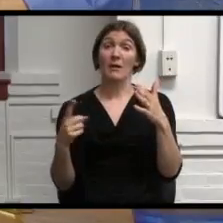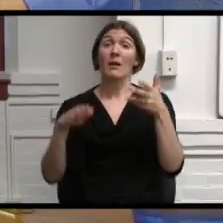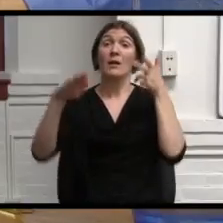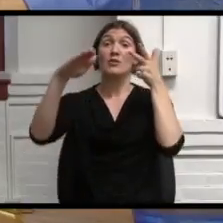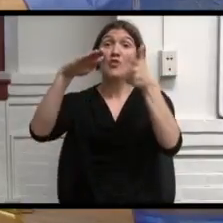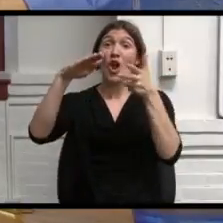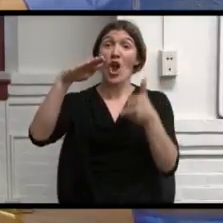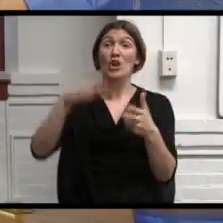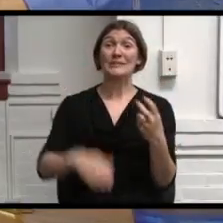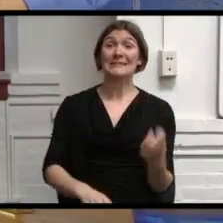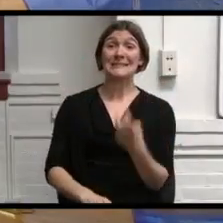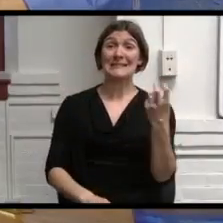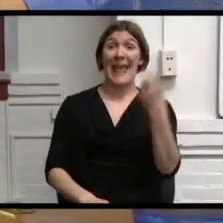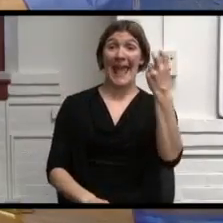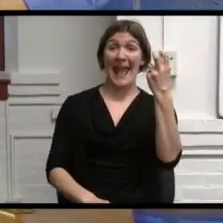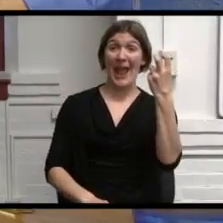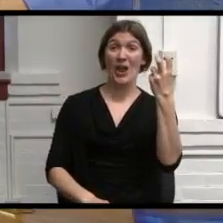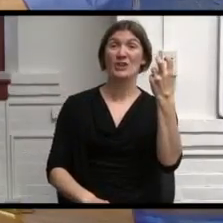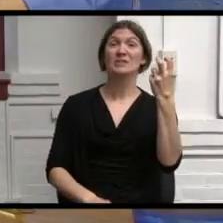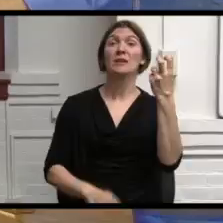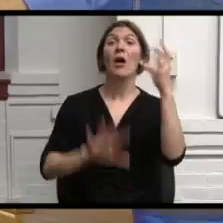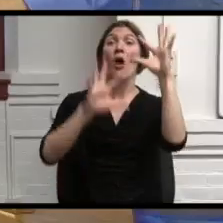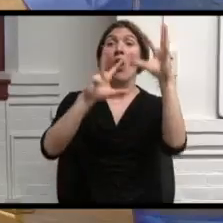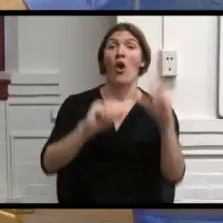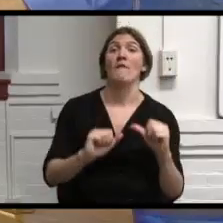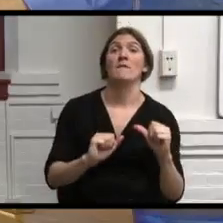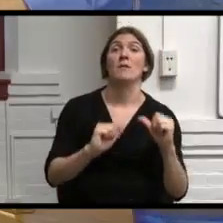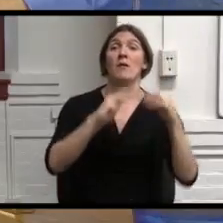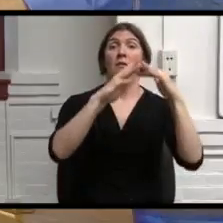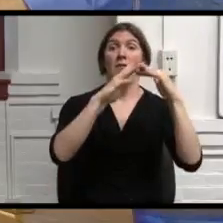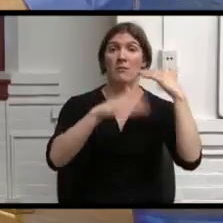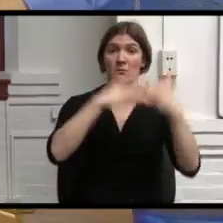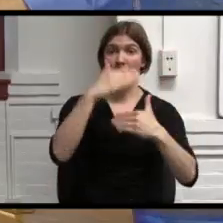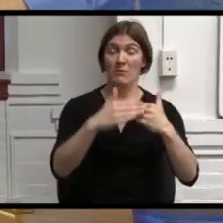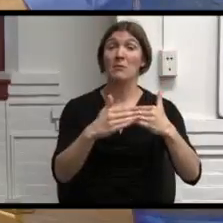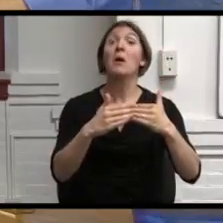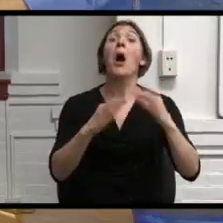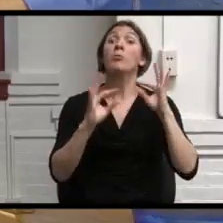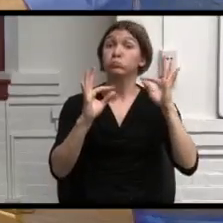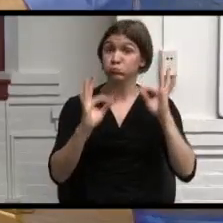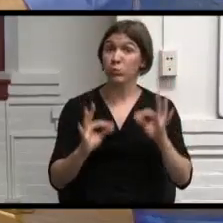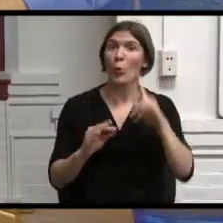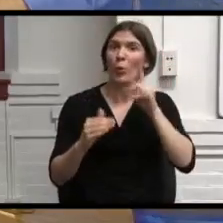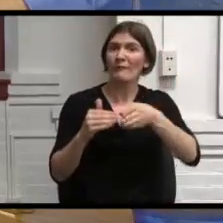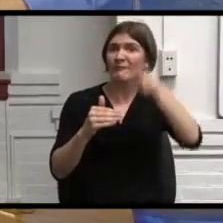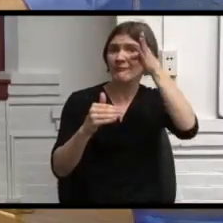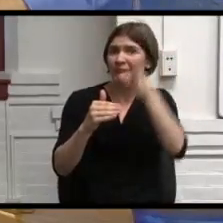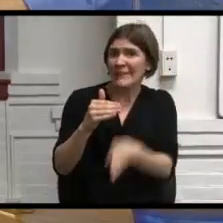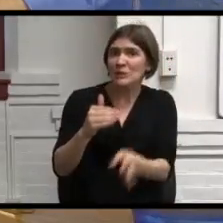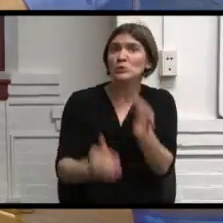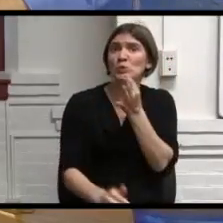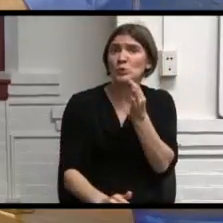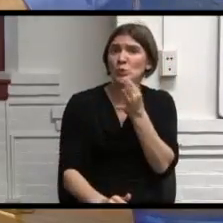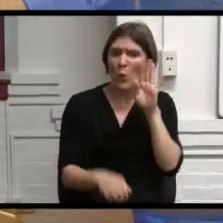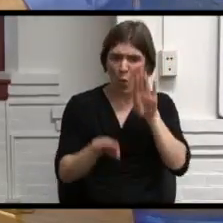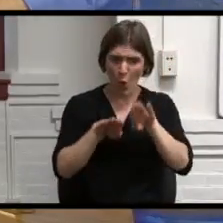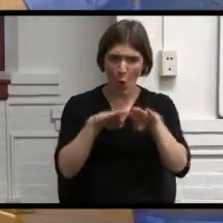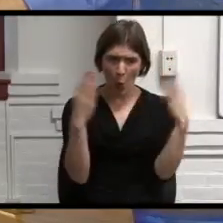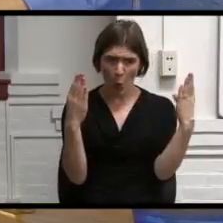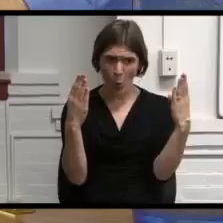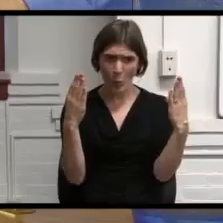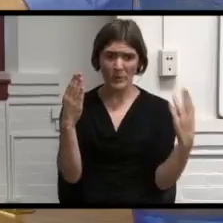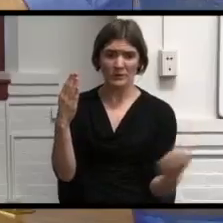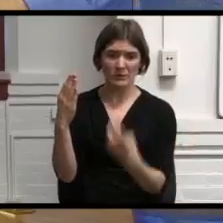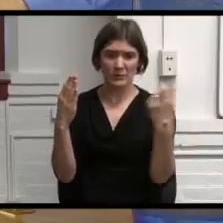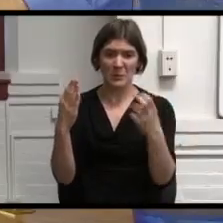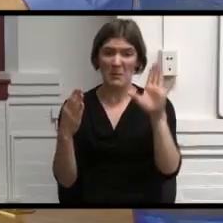Brattleboro Transportation Center is being rebuilt, and that project is coming along very nicely. It should be open and available for